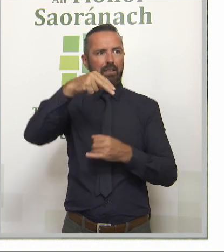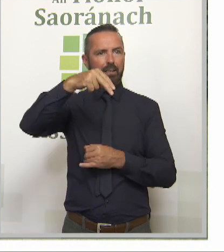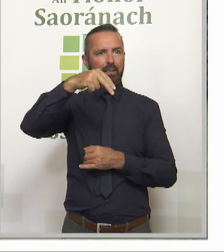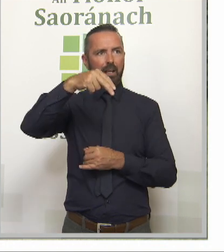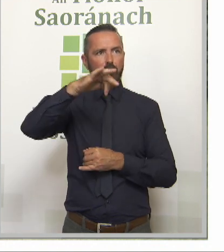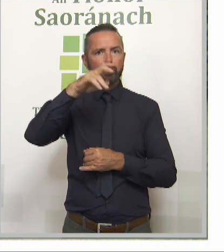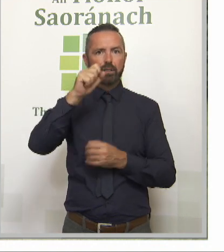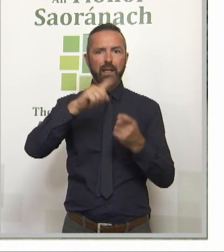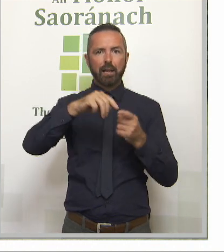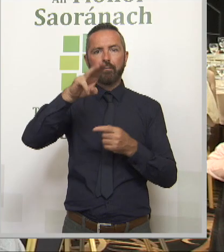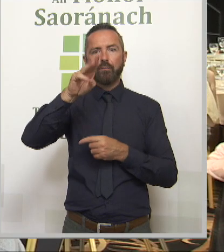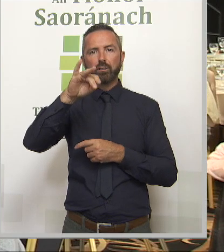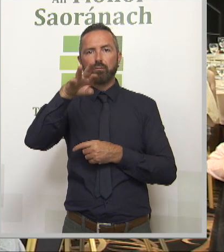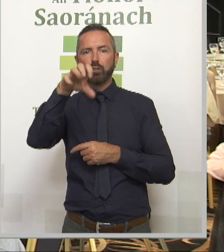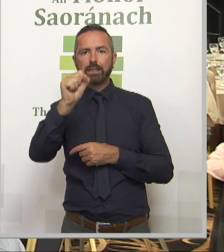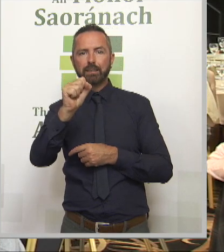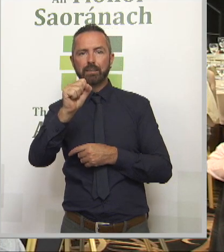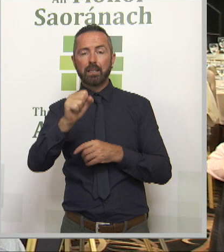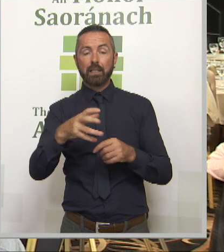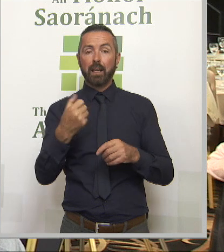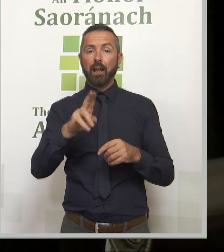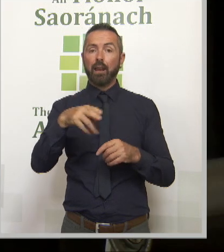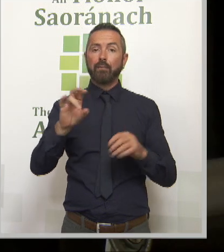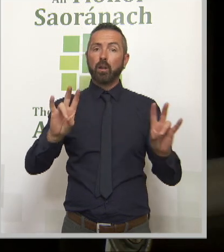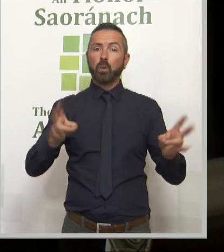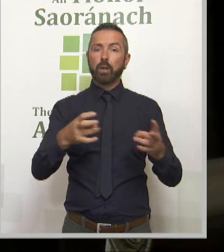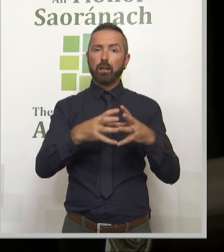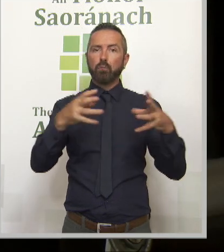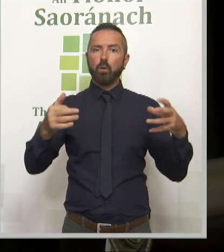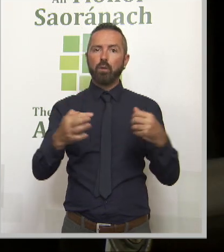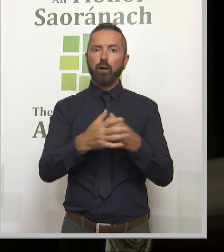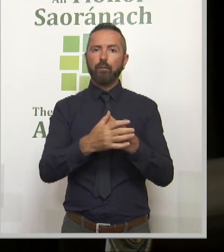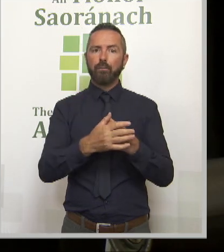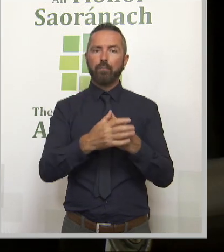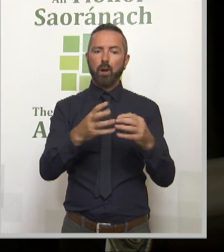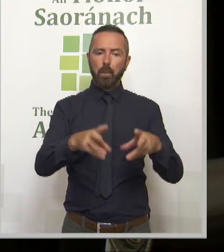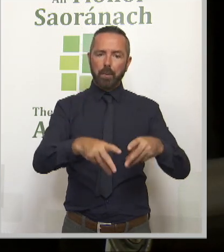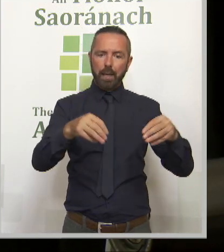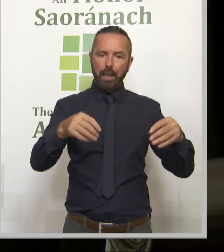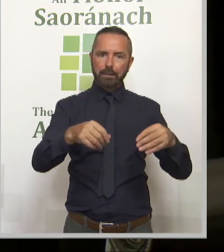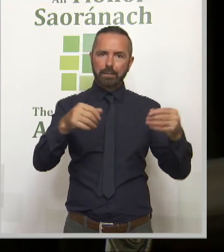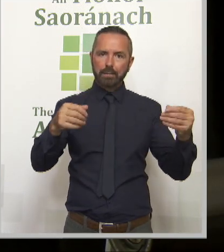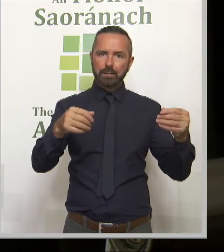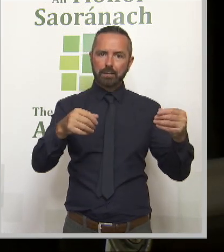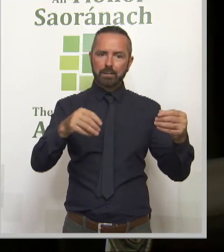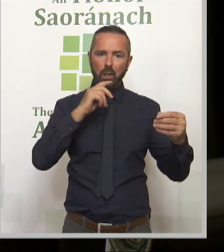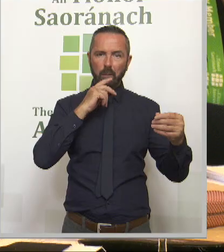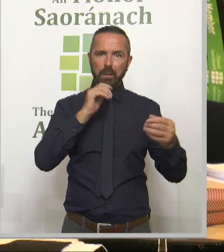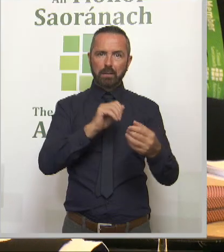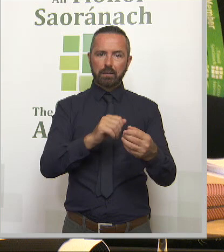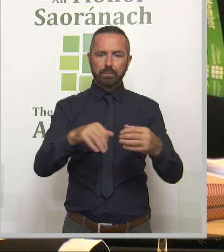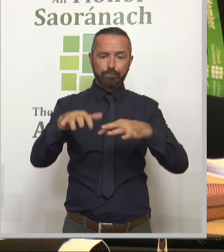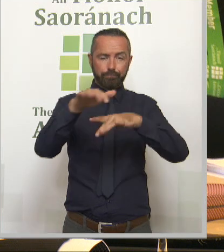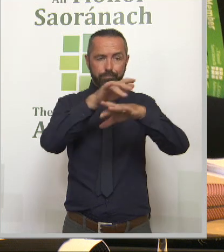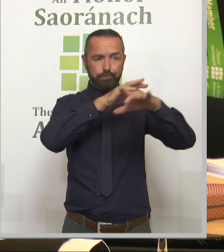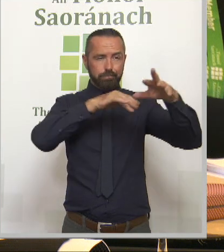phosphorus, this can cause rapid growth of plants and microalgae, which can kind of clog the system up, like the